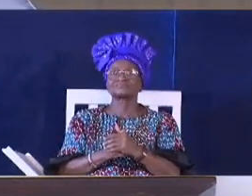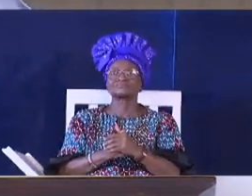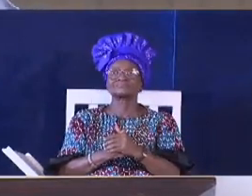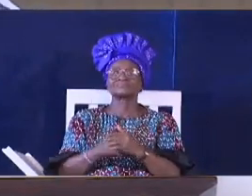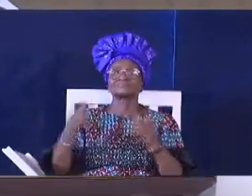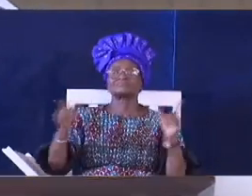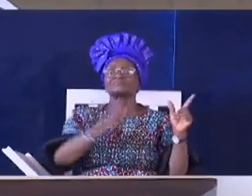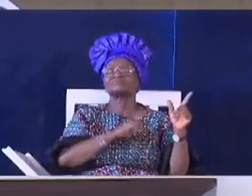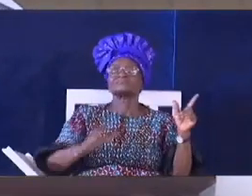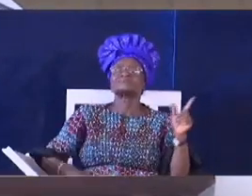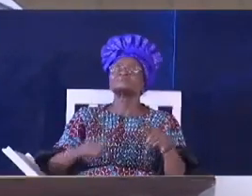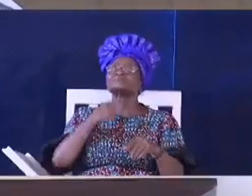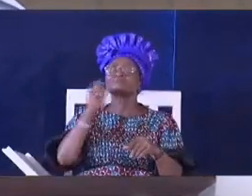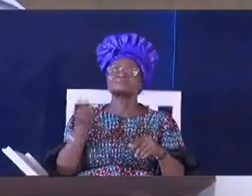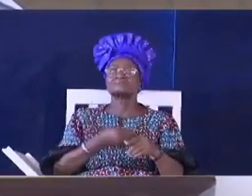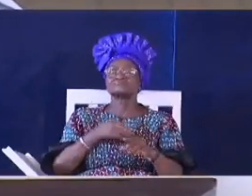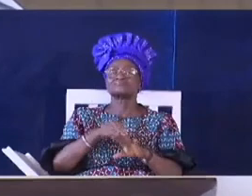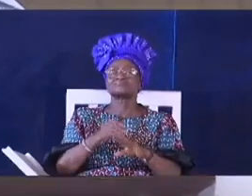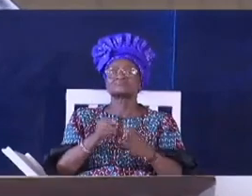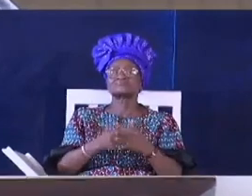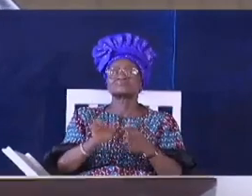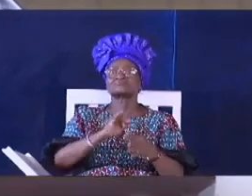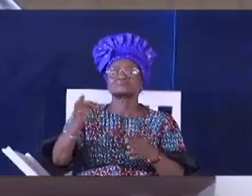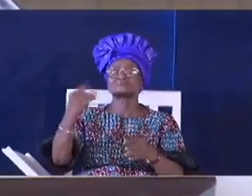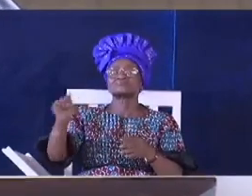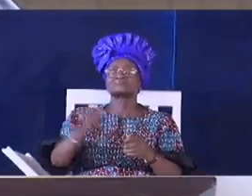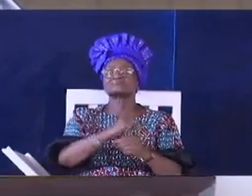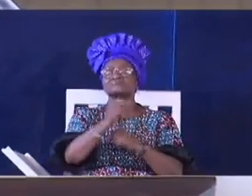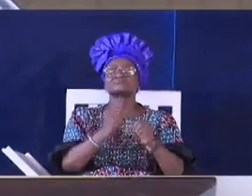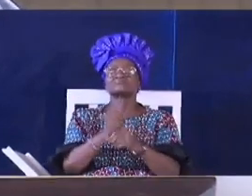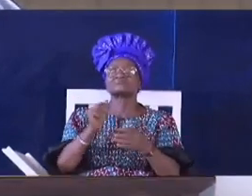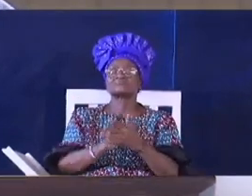The Lord told us at the beginning of the year that the wind is blowing.